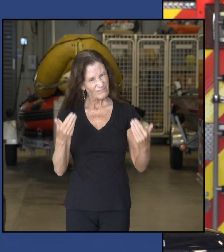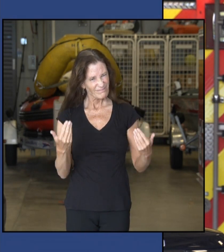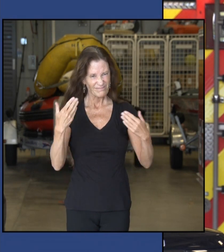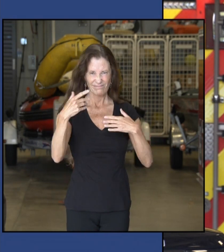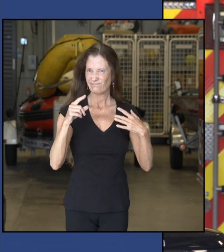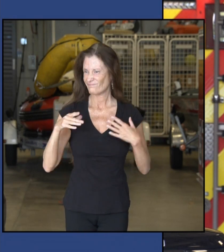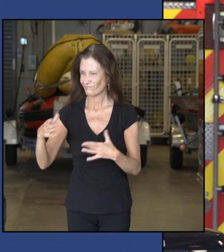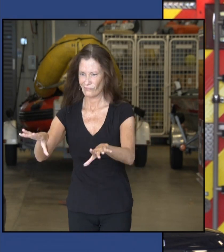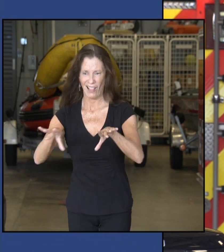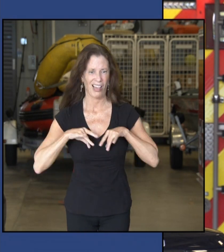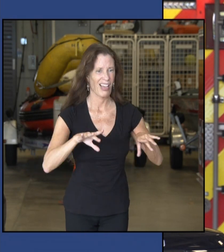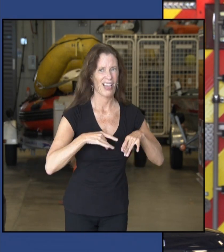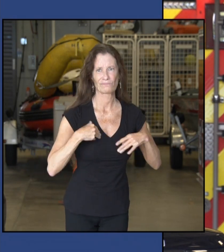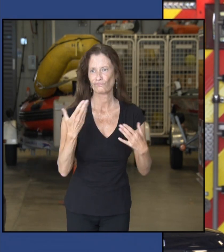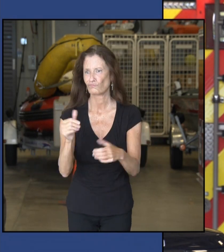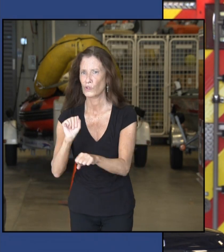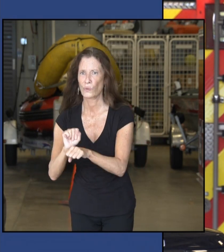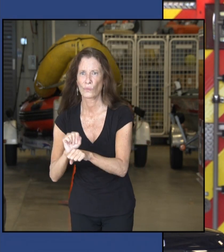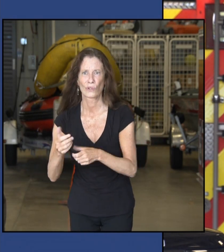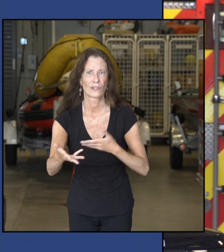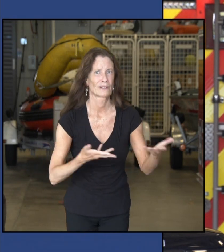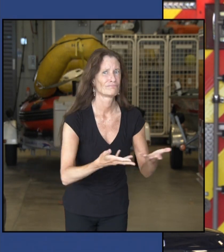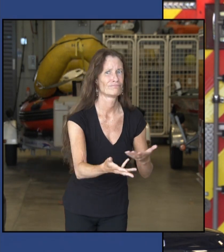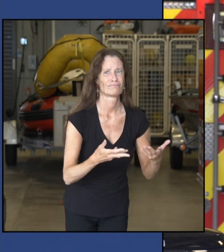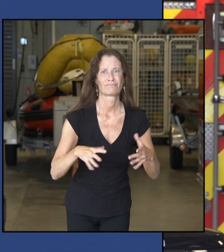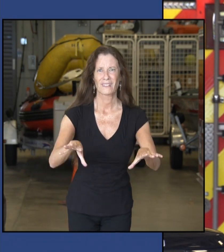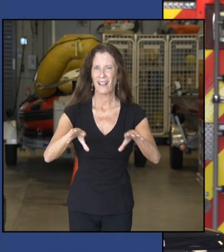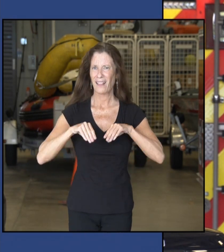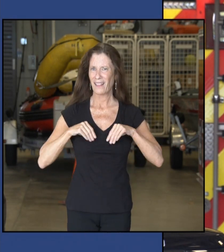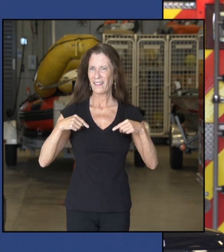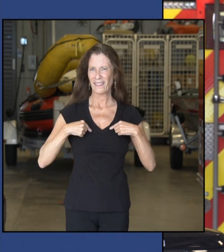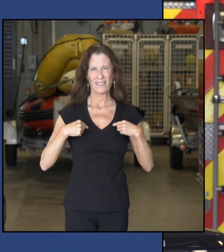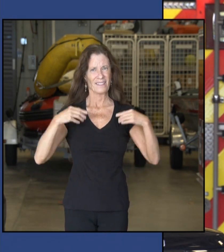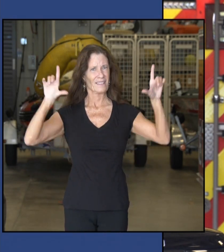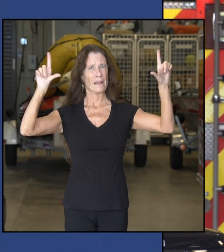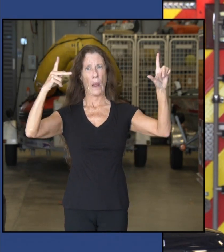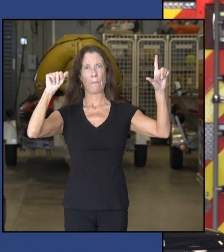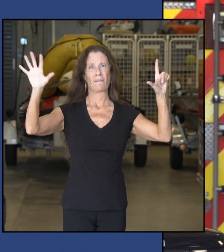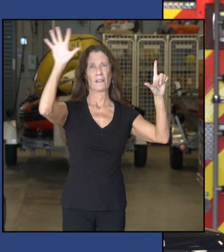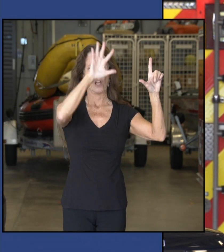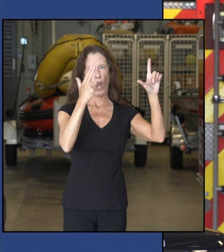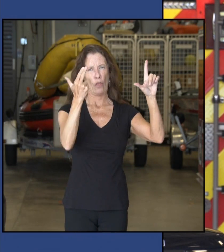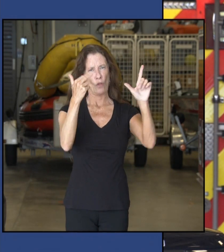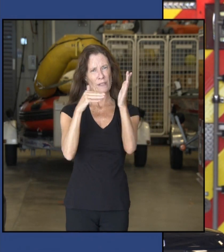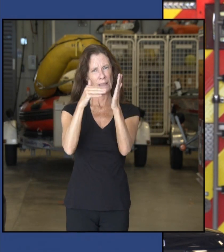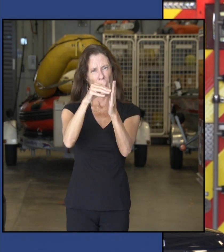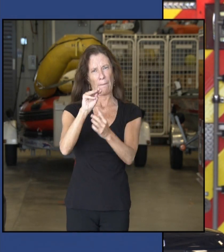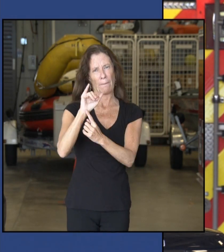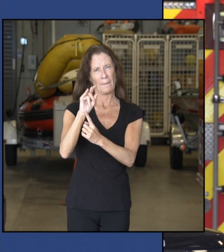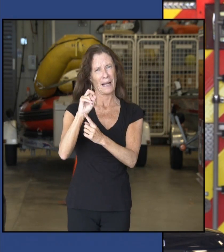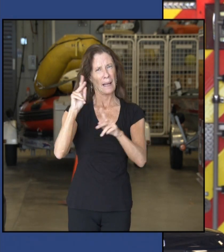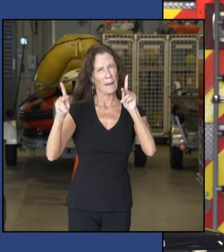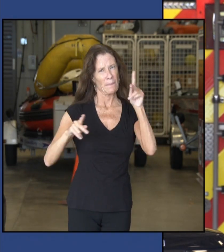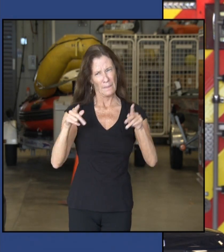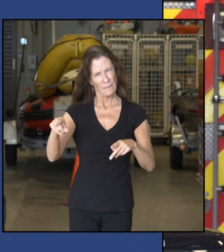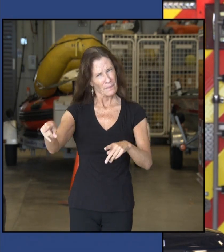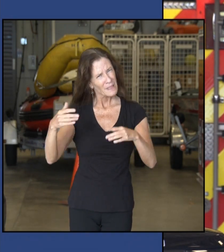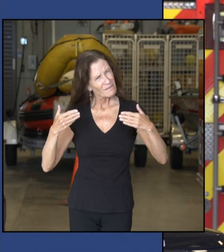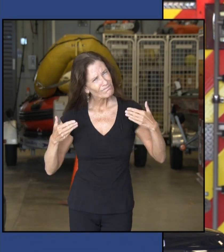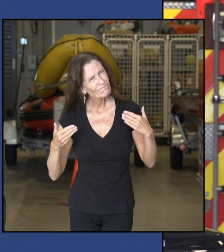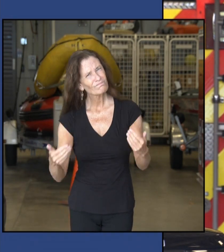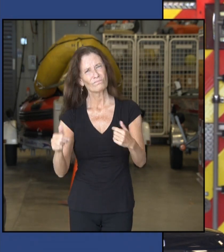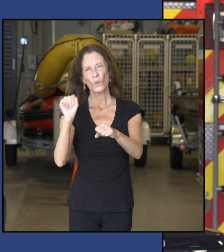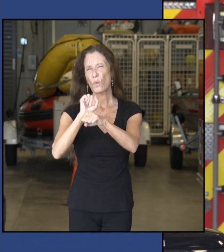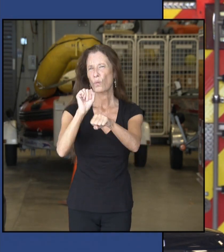we 13 million Pennsylvanians can do, we civilians, we can return the favor. We can return the favor to these